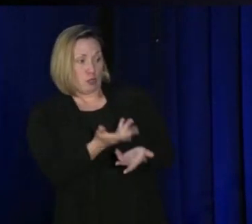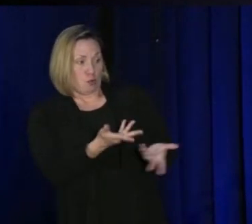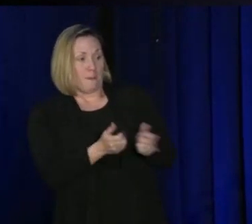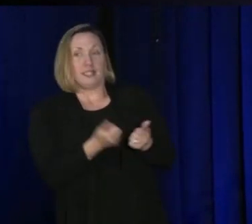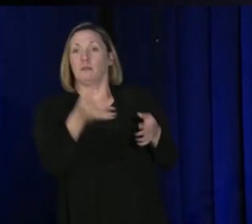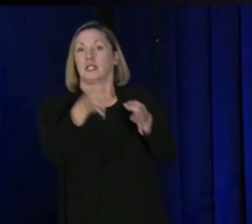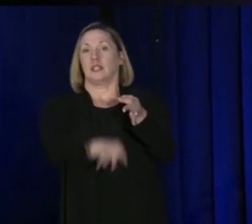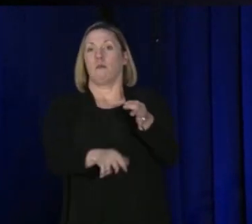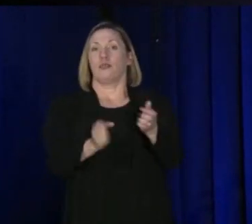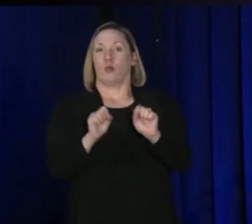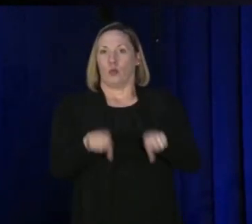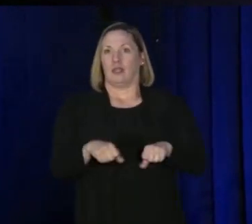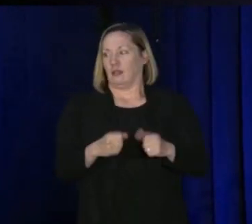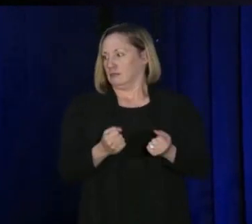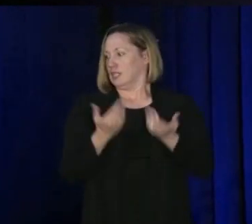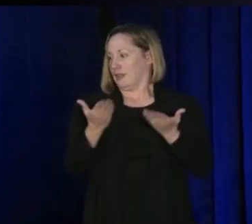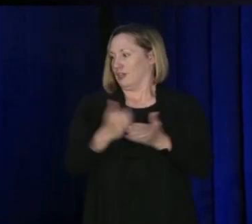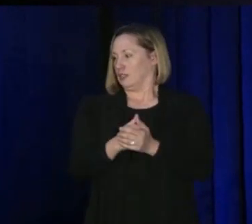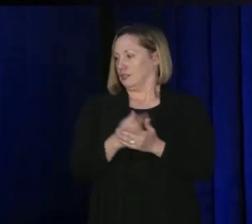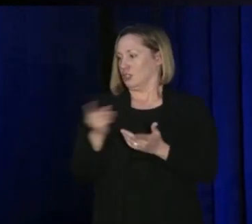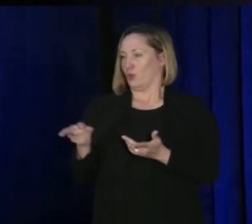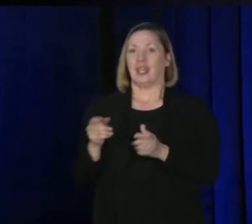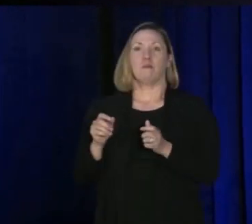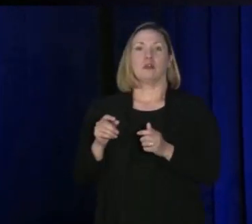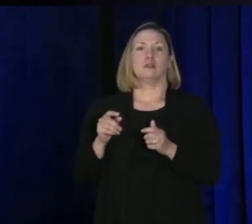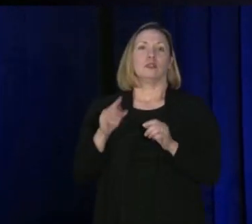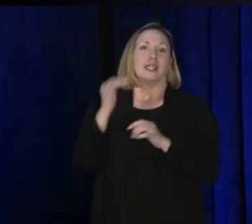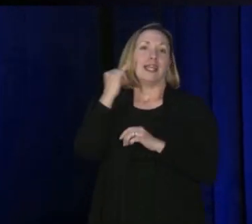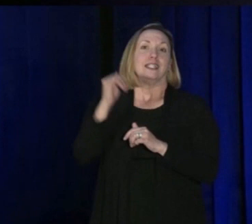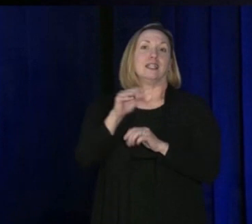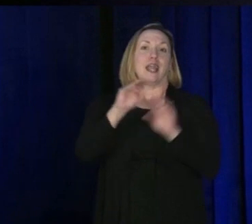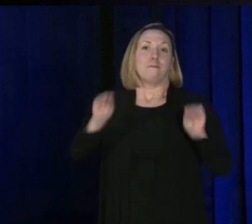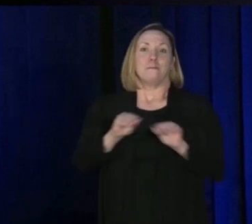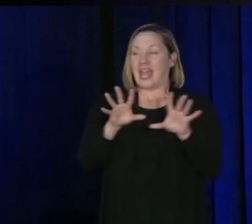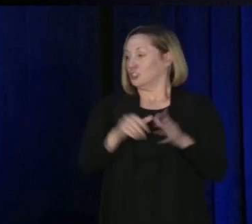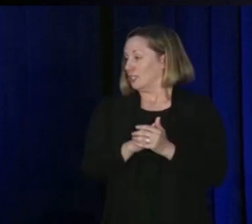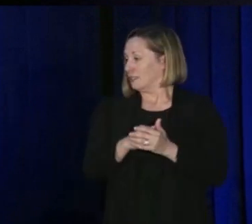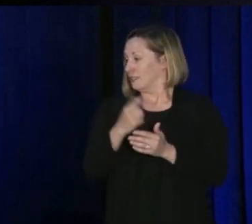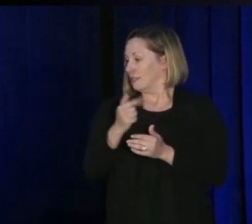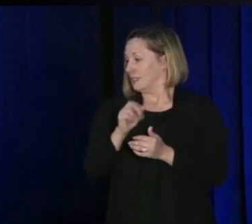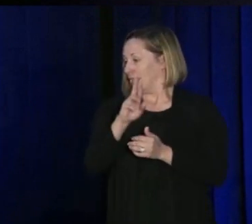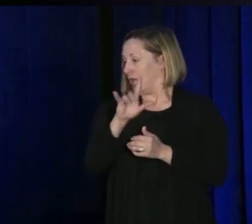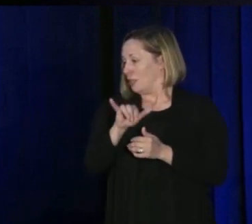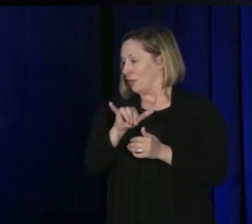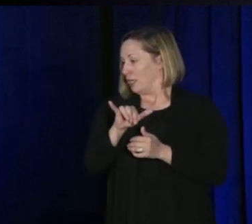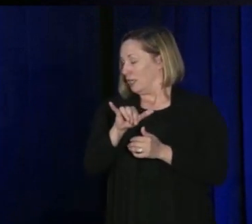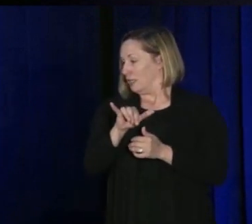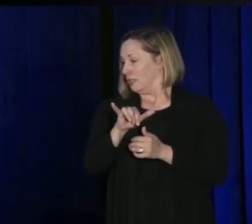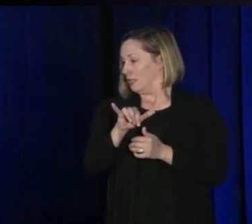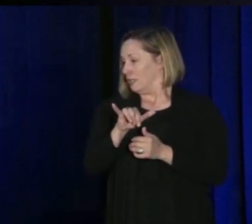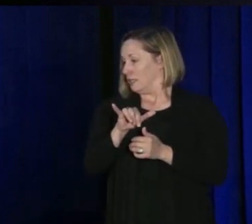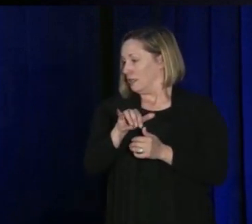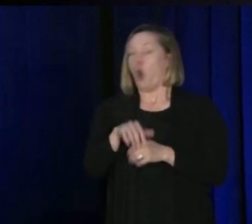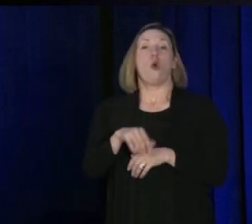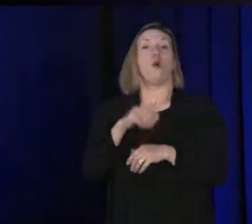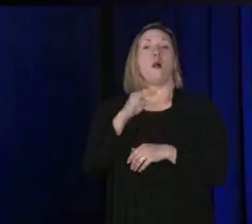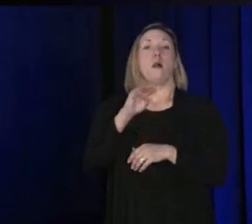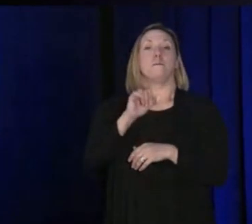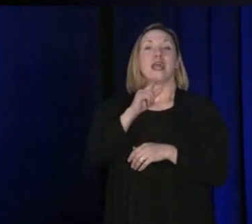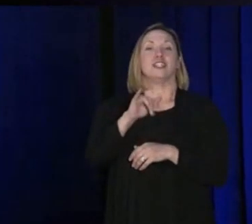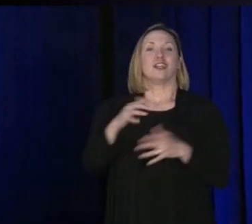actually deliver. So he came up with this idea called Magic the Gathering in 6 months. Magic the Gathering then went on to be the